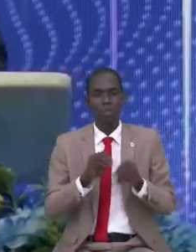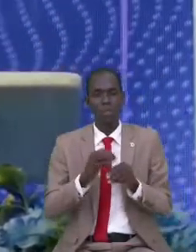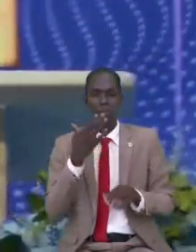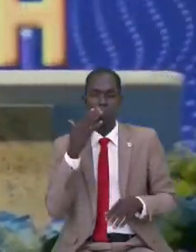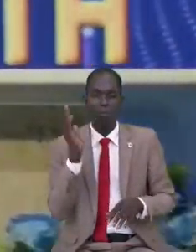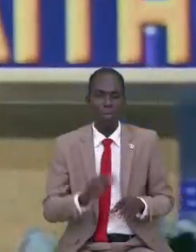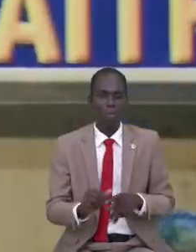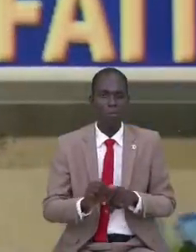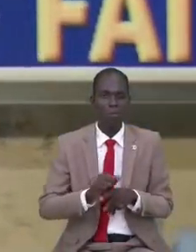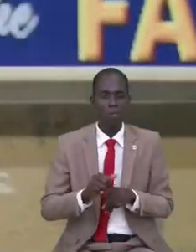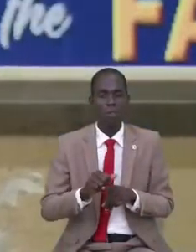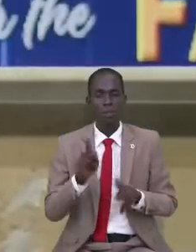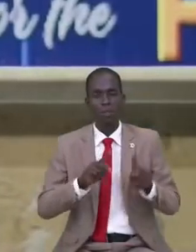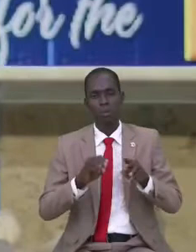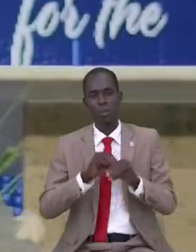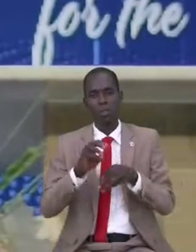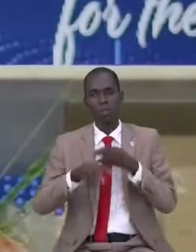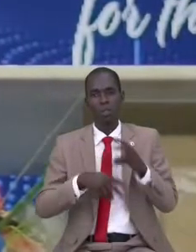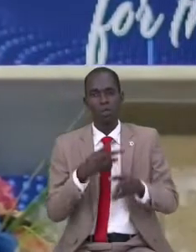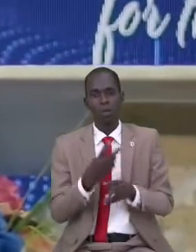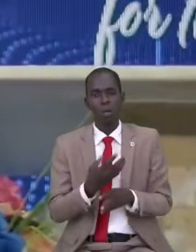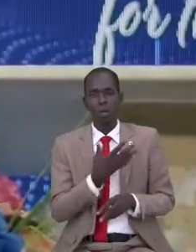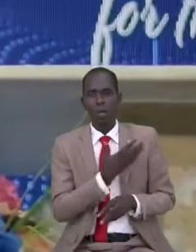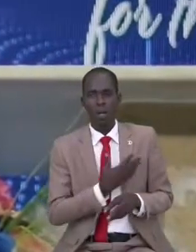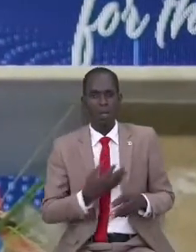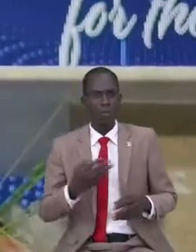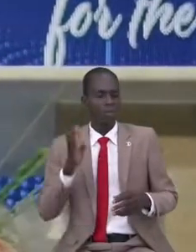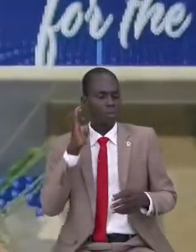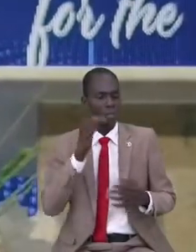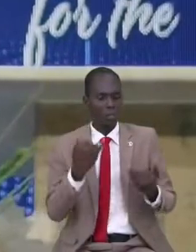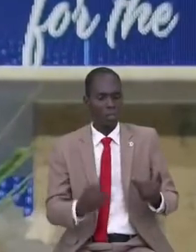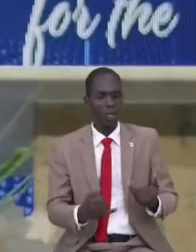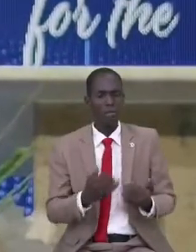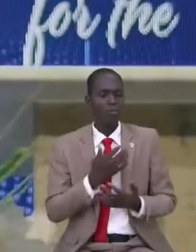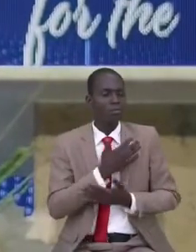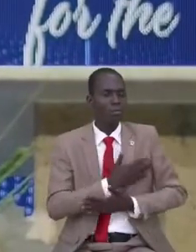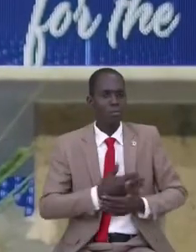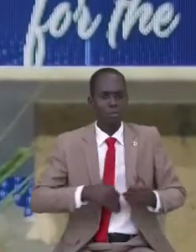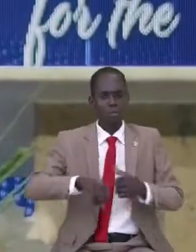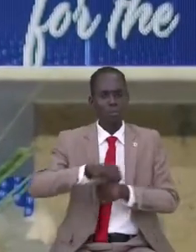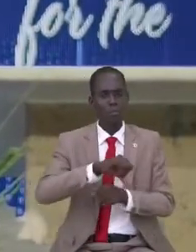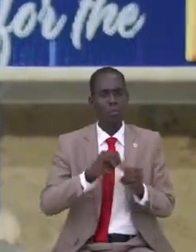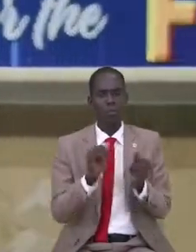people of the world, and he relates with them more. This fellow is